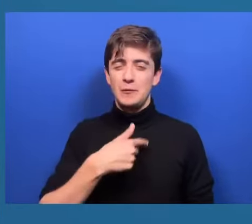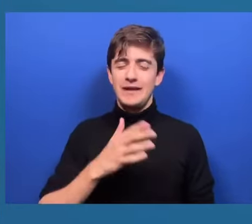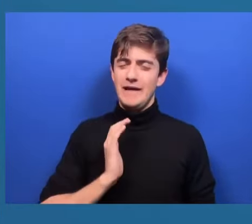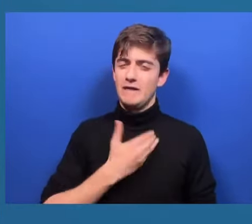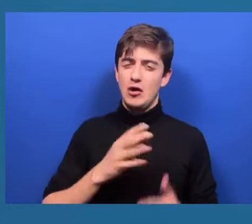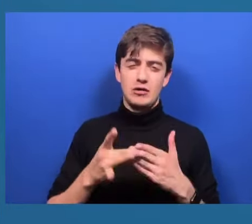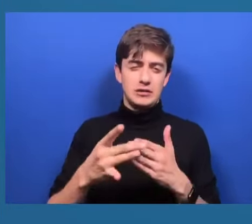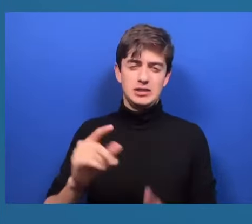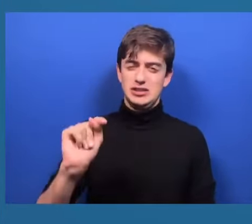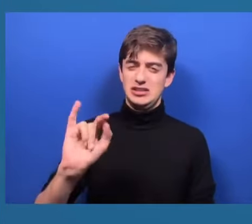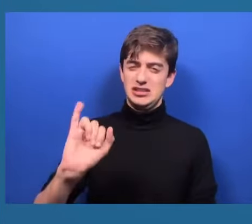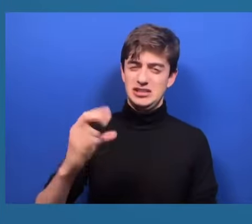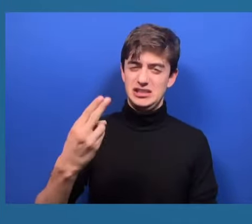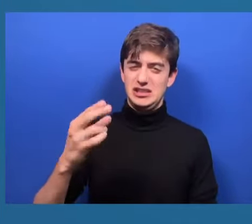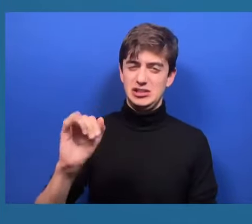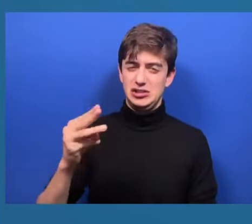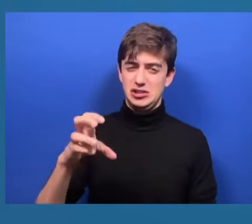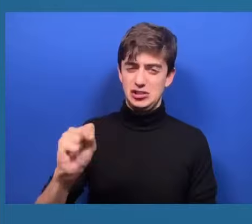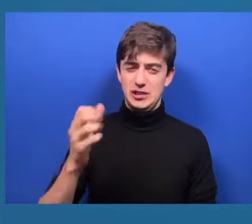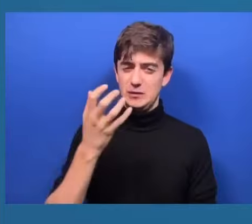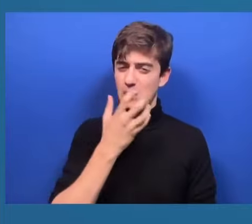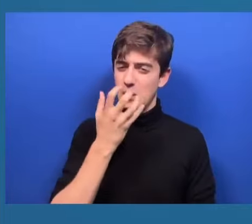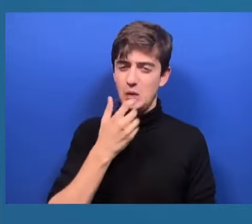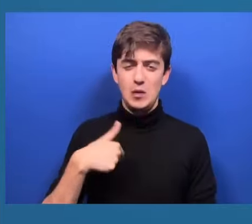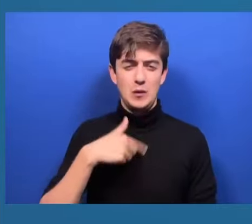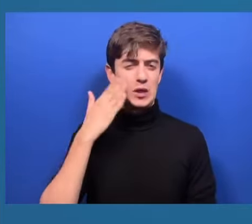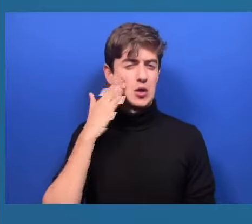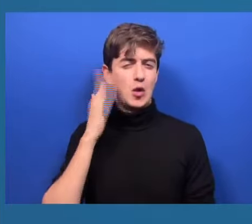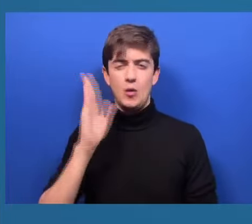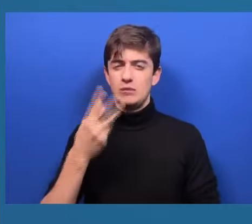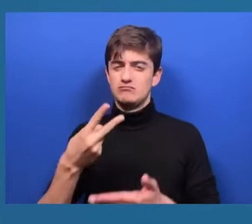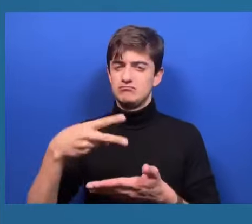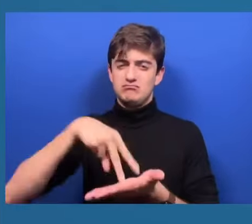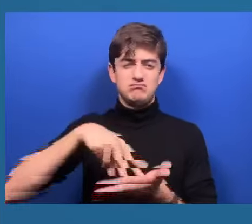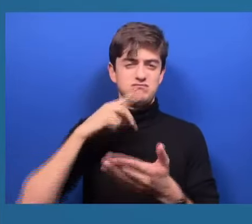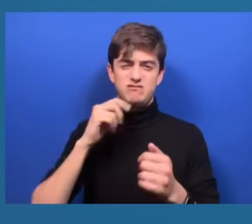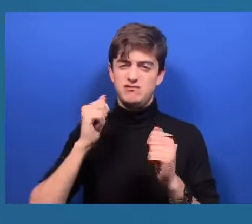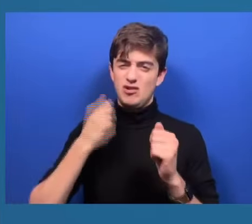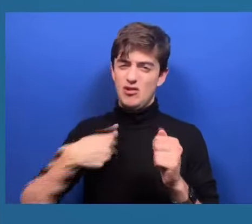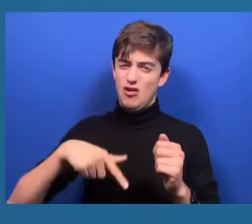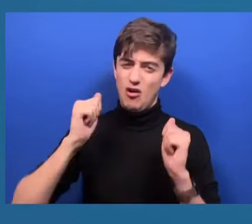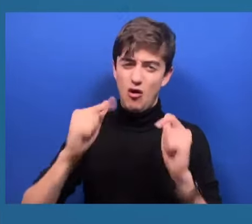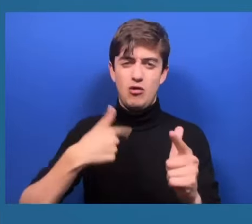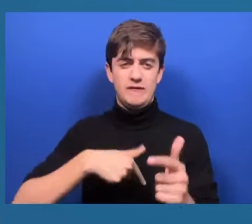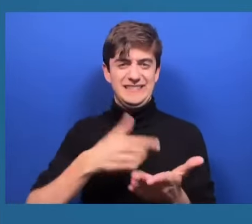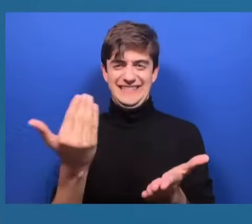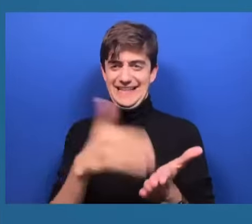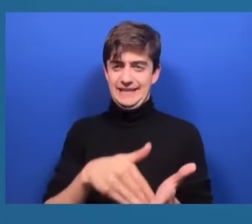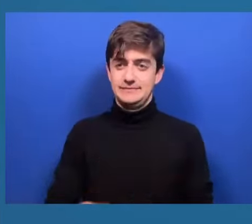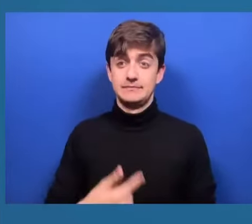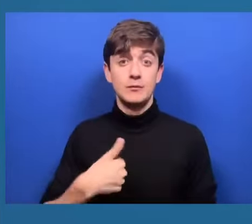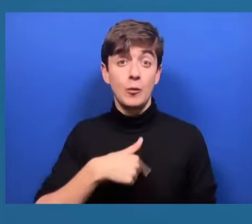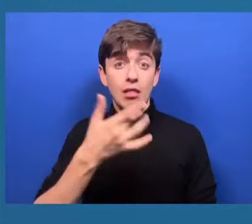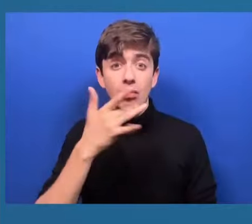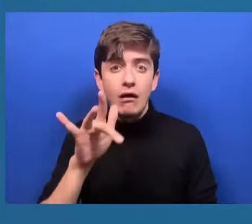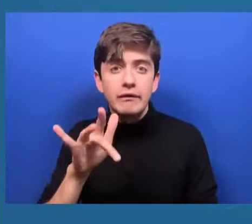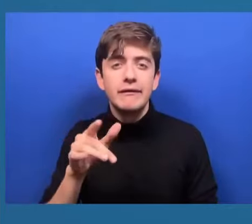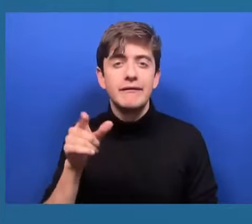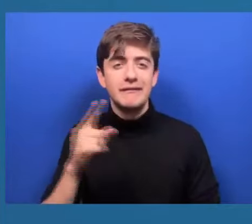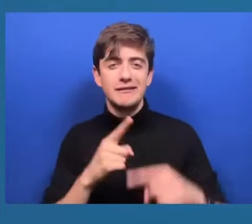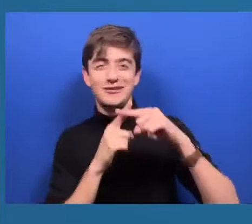James, we know that she's going to stand up for all of us again. And we are lucky, in some respects, that he came after